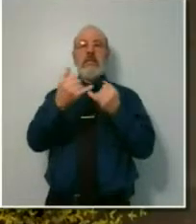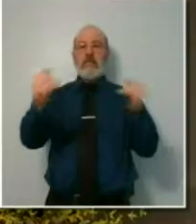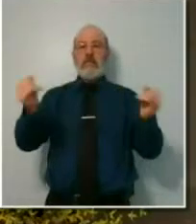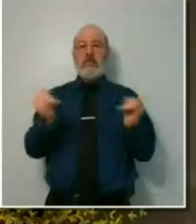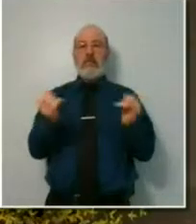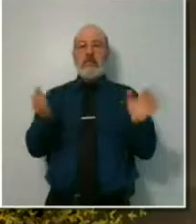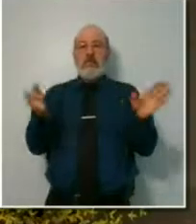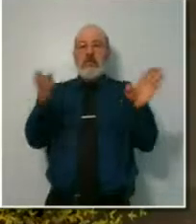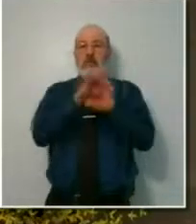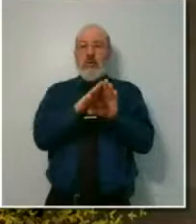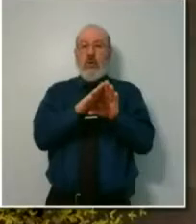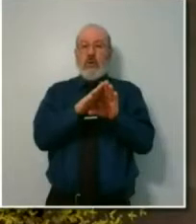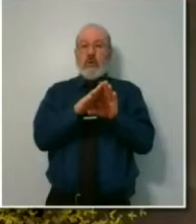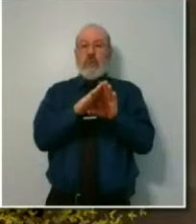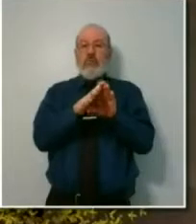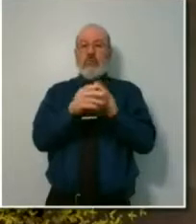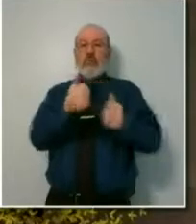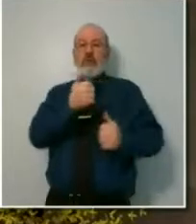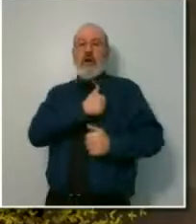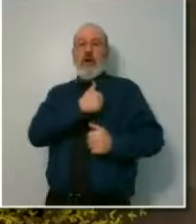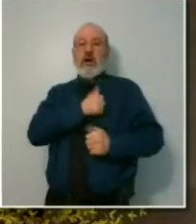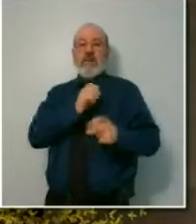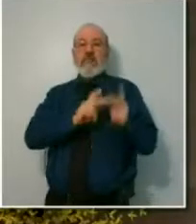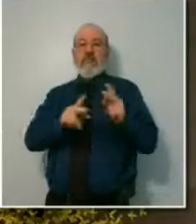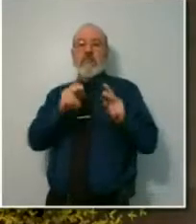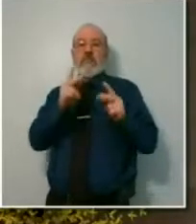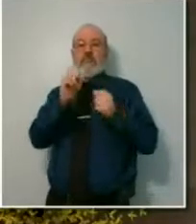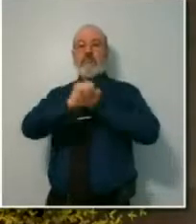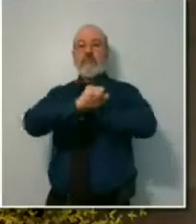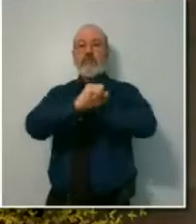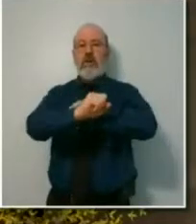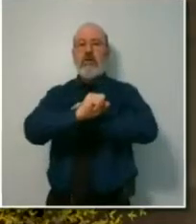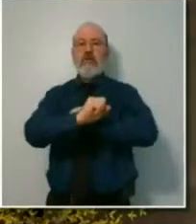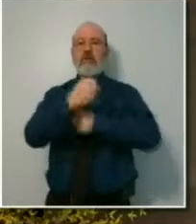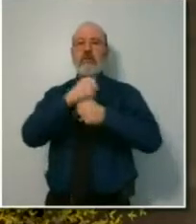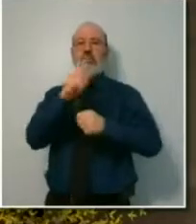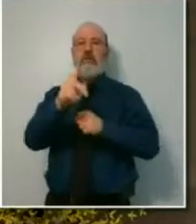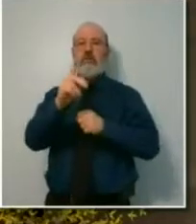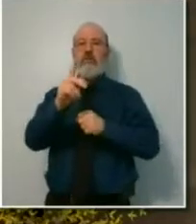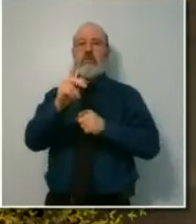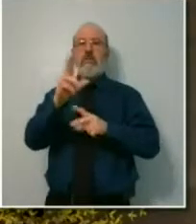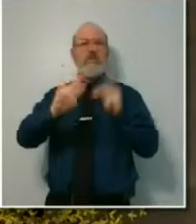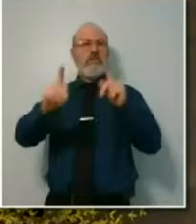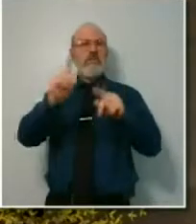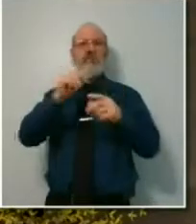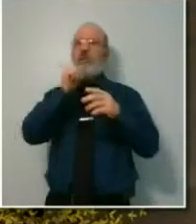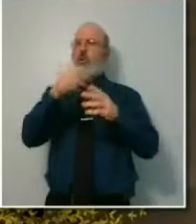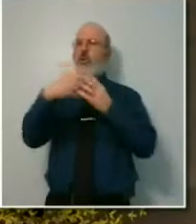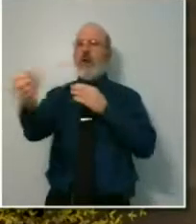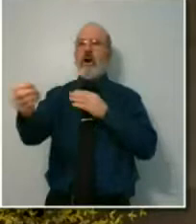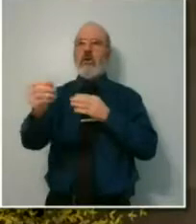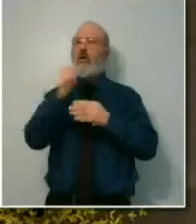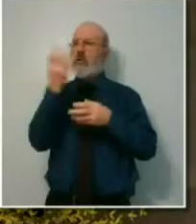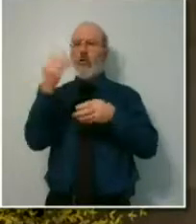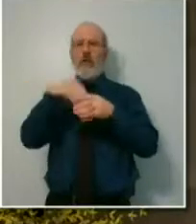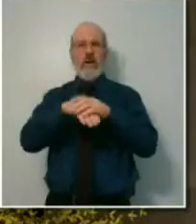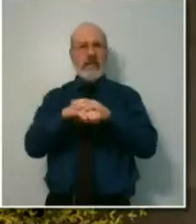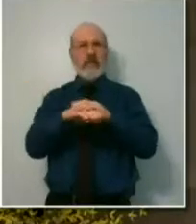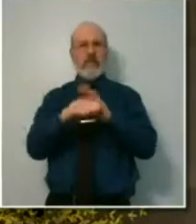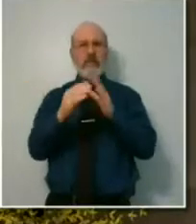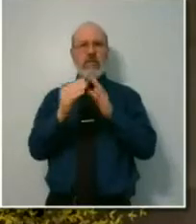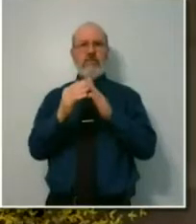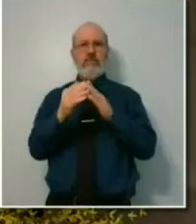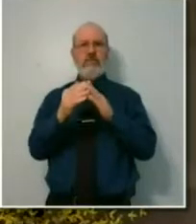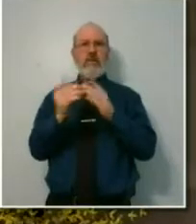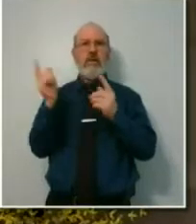barricaded with military personnel standing guard to make sure no one exits or enters the town or province until